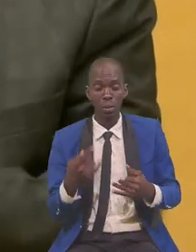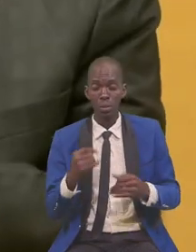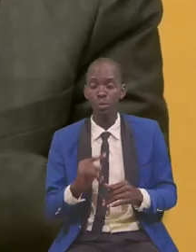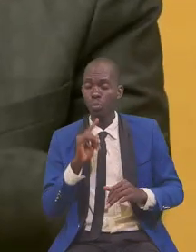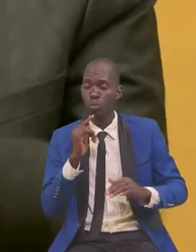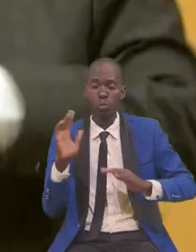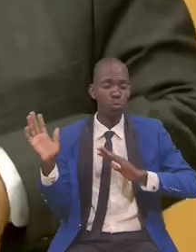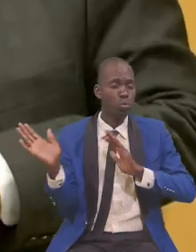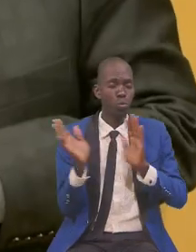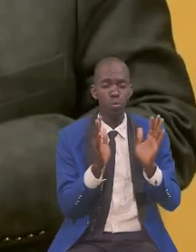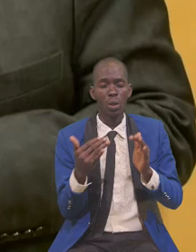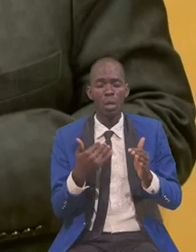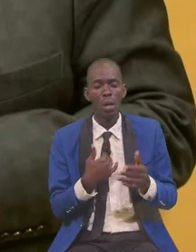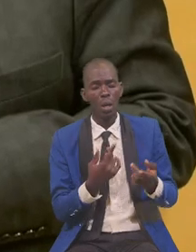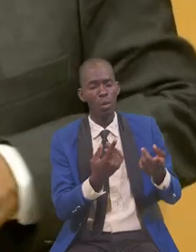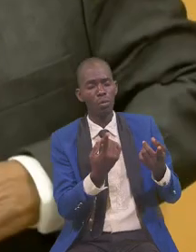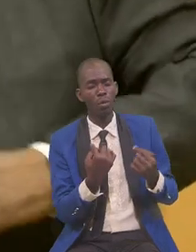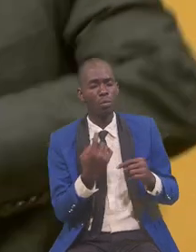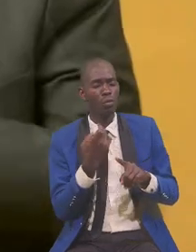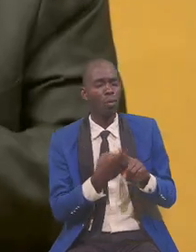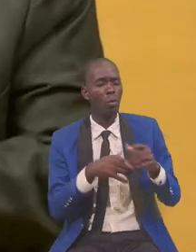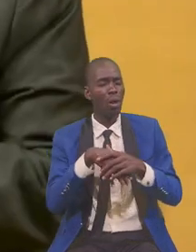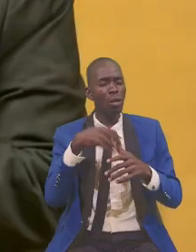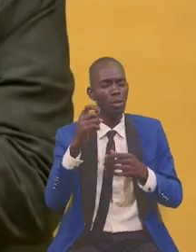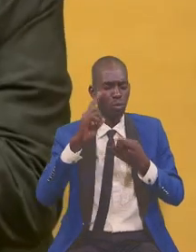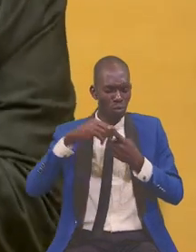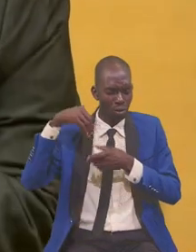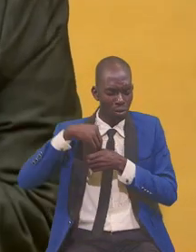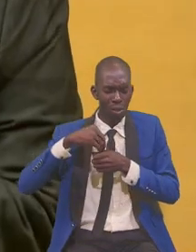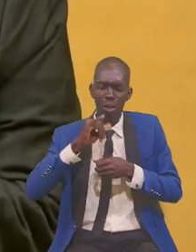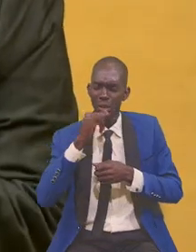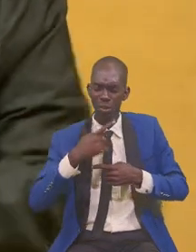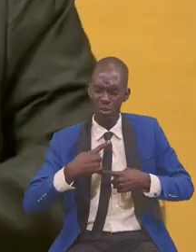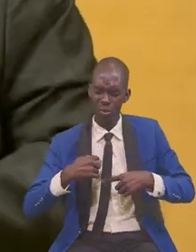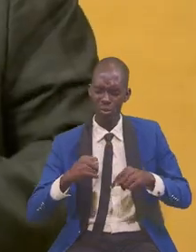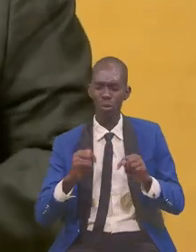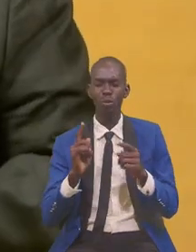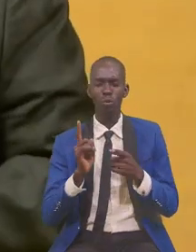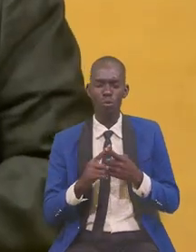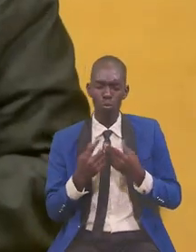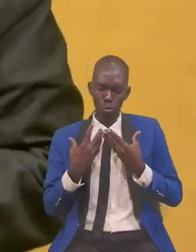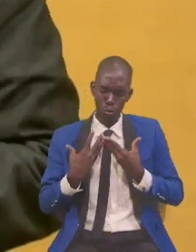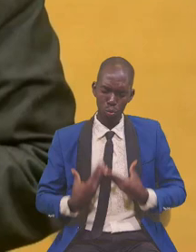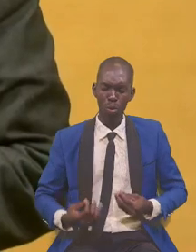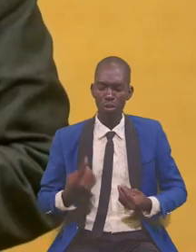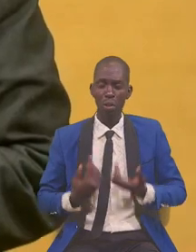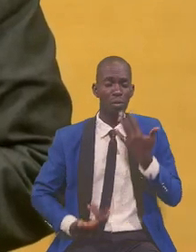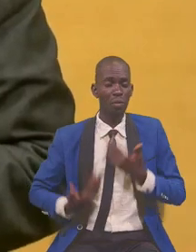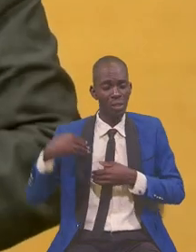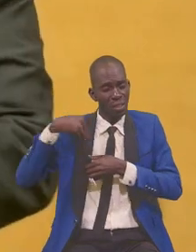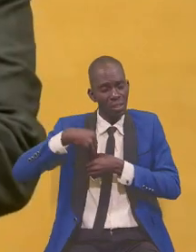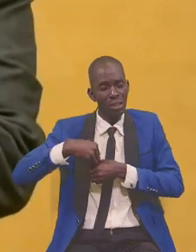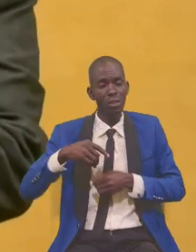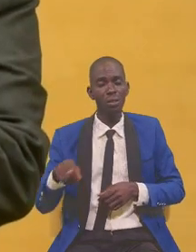gone from outside to the inside and is trying to quench the light inside. Lord, I